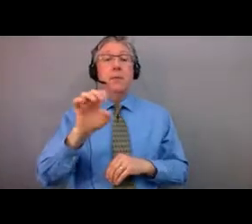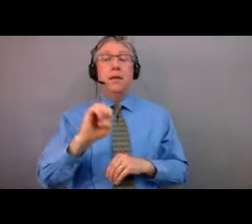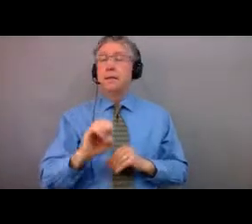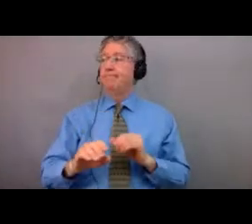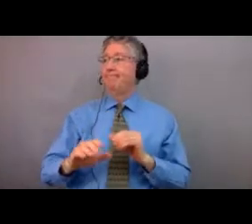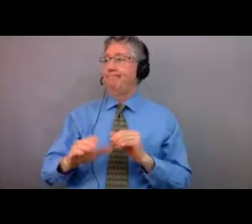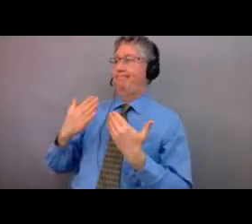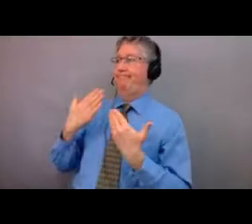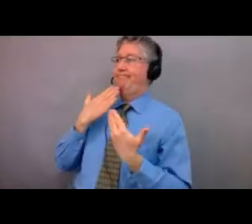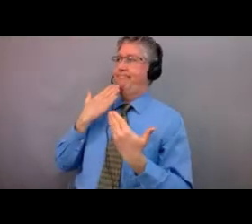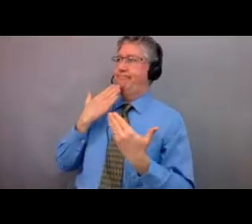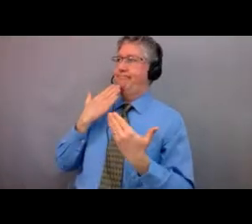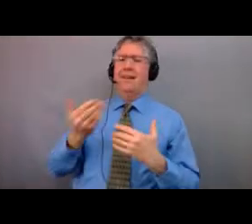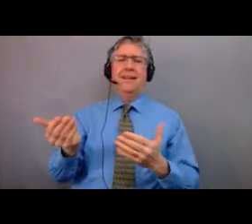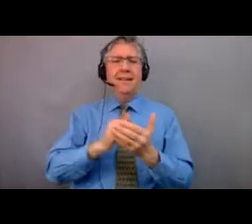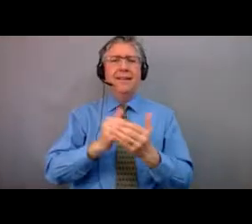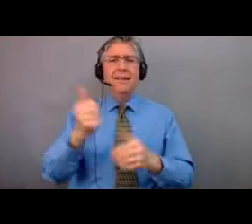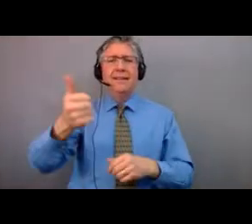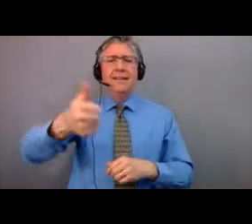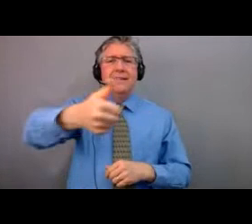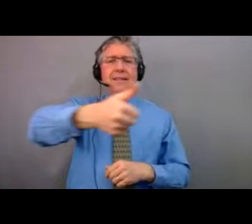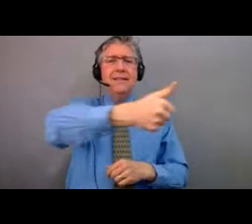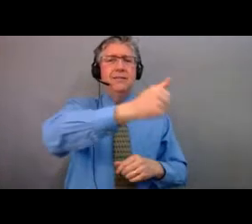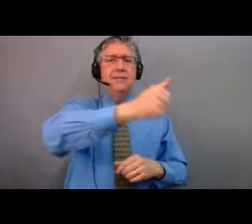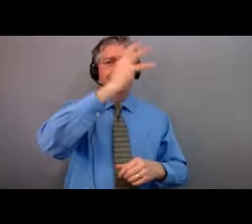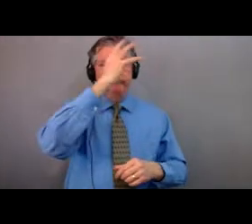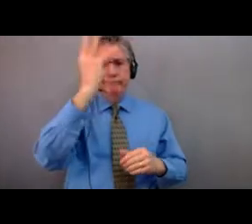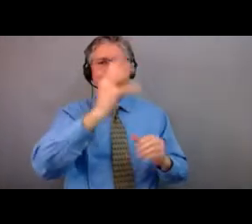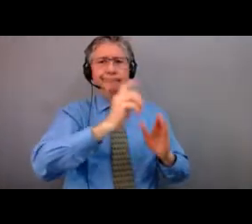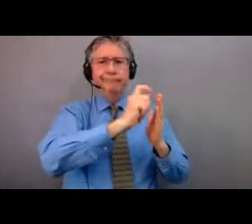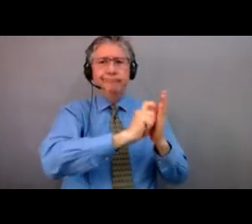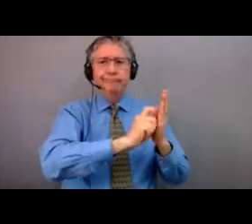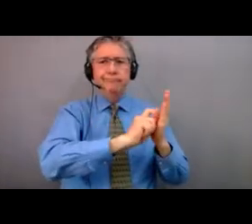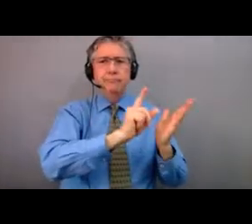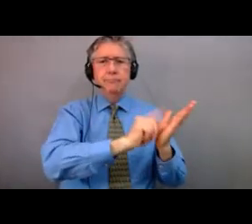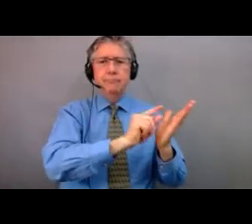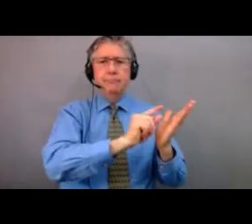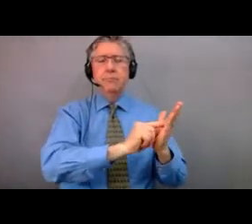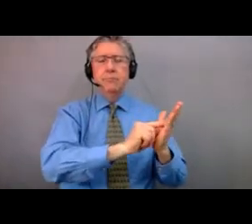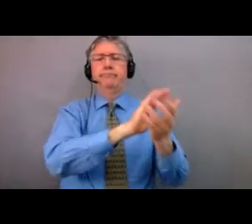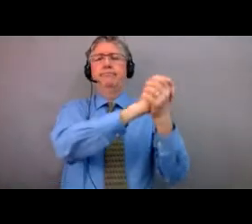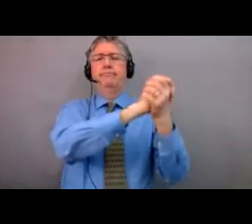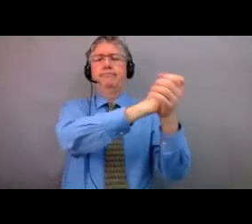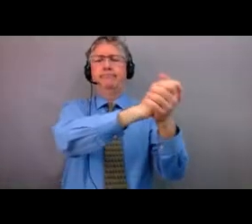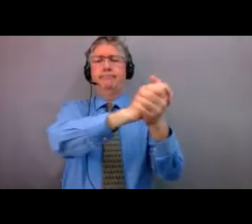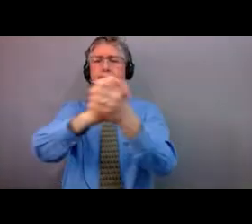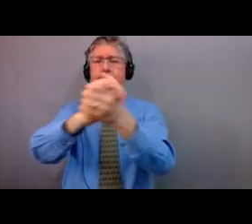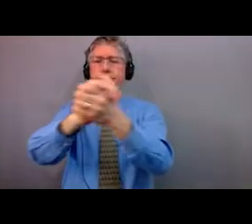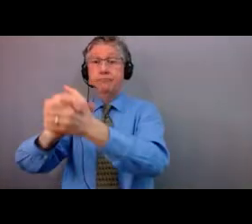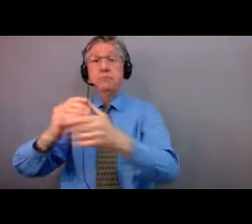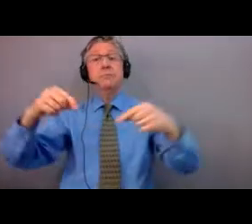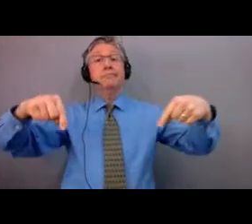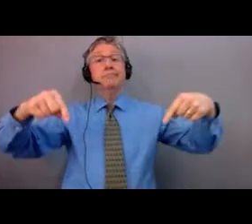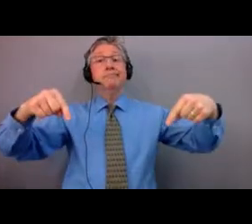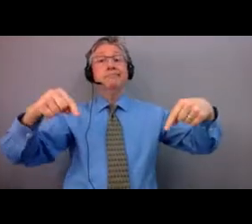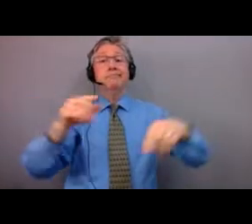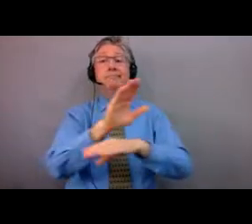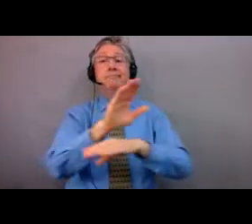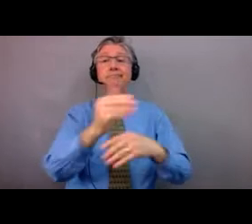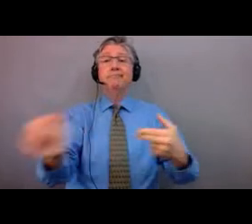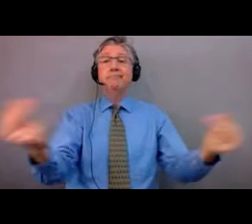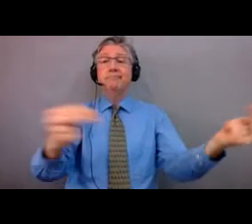Congratulations once more to all the authors today. Thank you for joining us this afternoon. We'd also like to thank the NOAA Library for